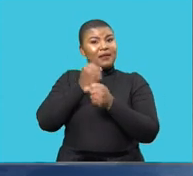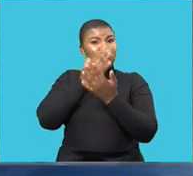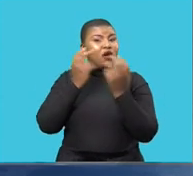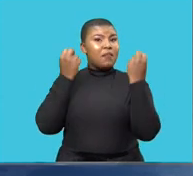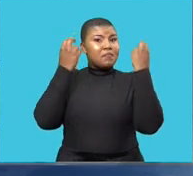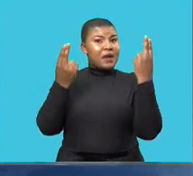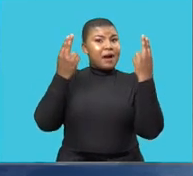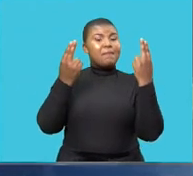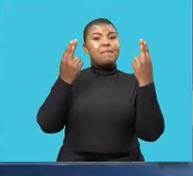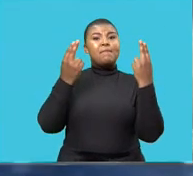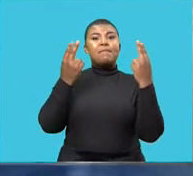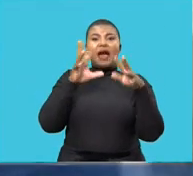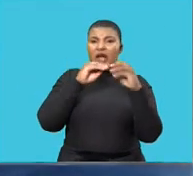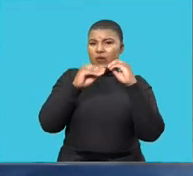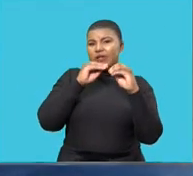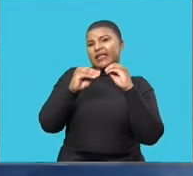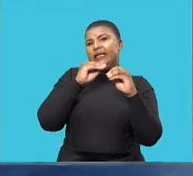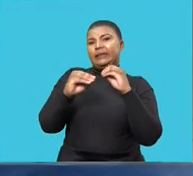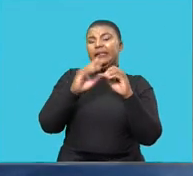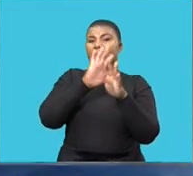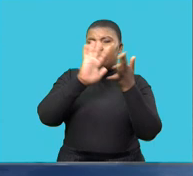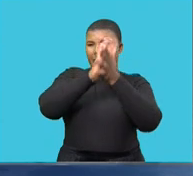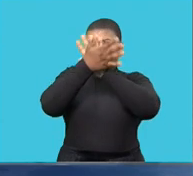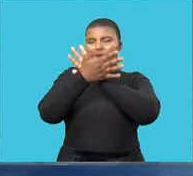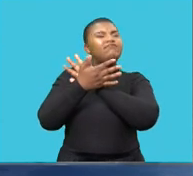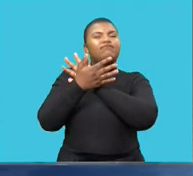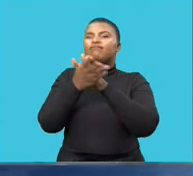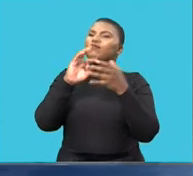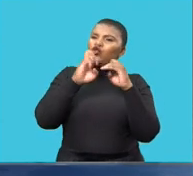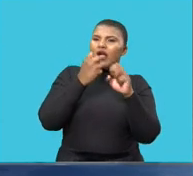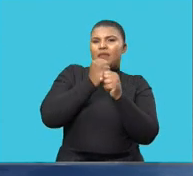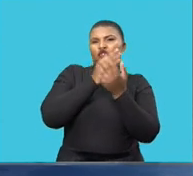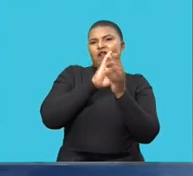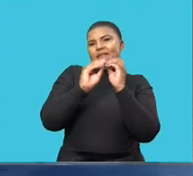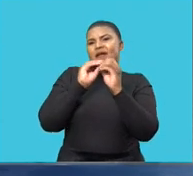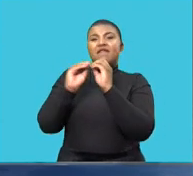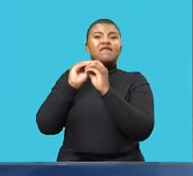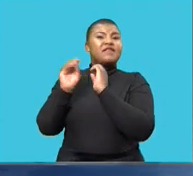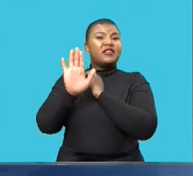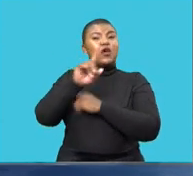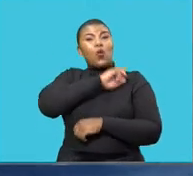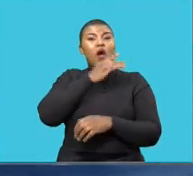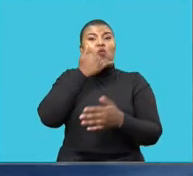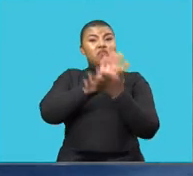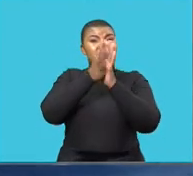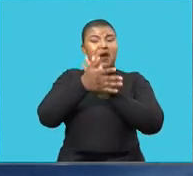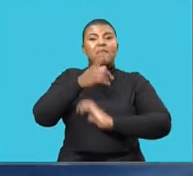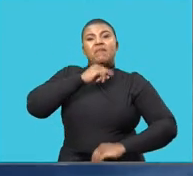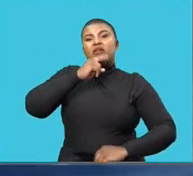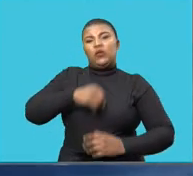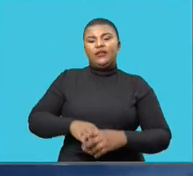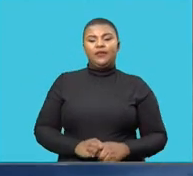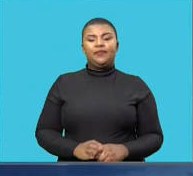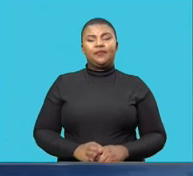alungise izinto ezonakele ngoba izinto eziningi zona amadoda besine